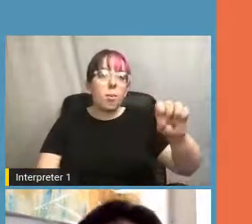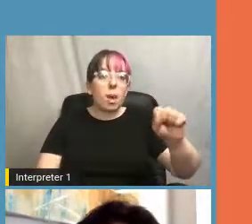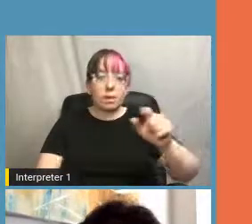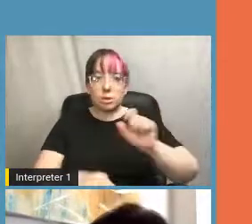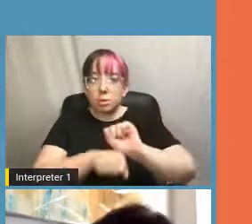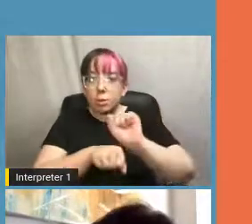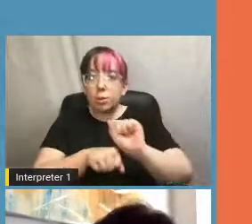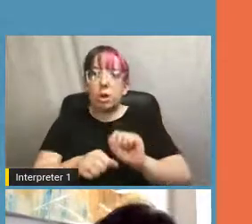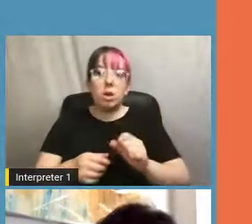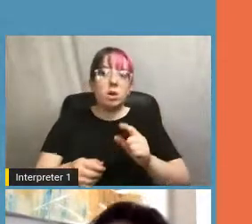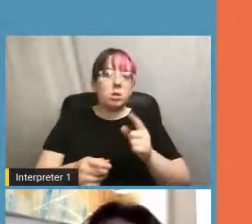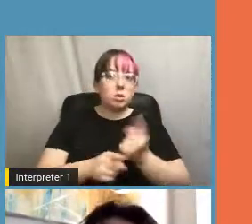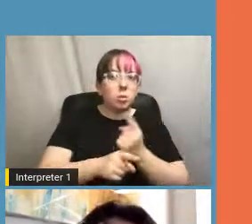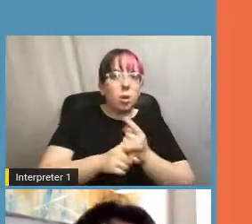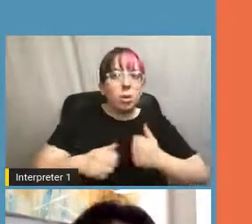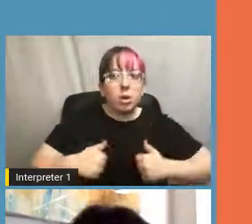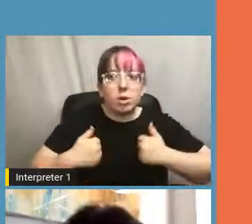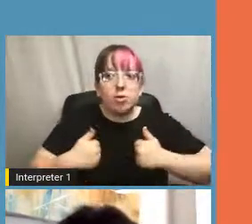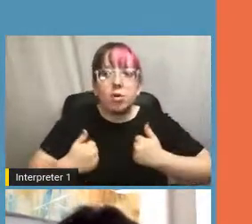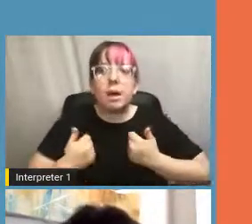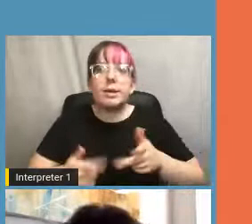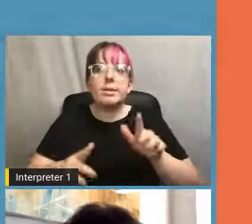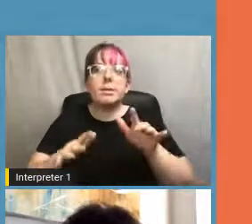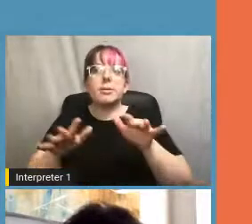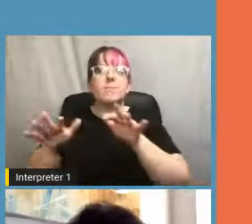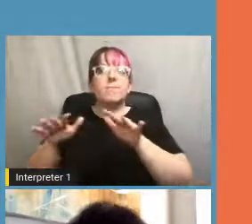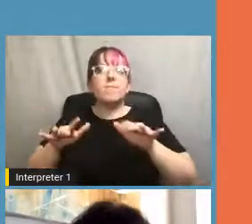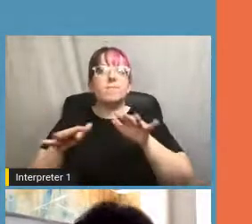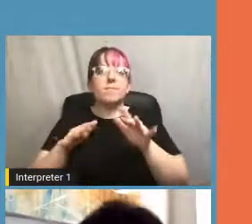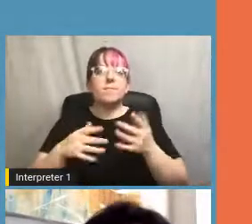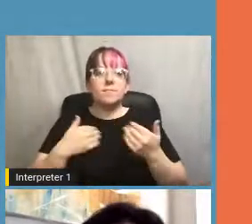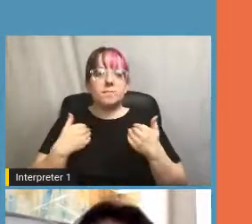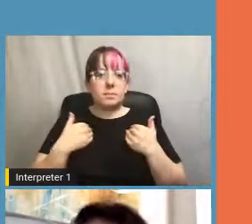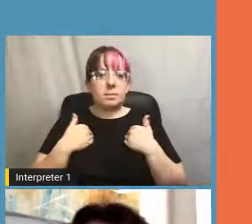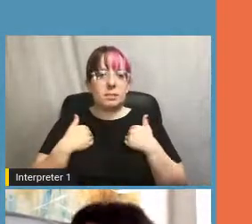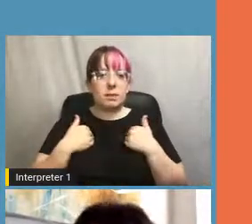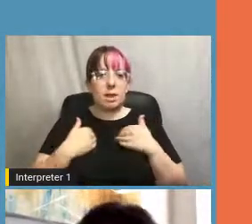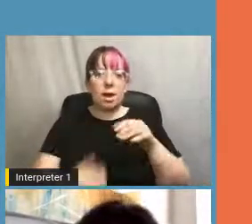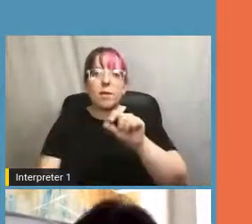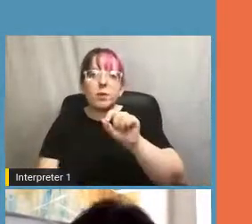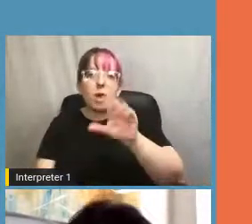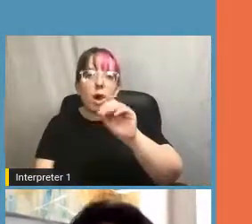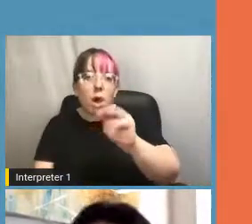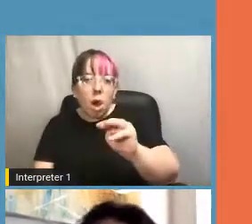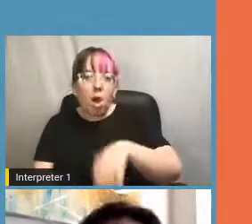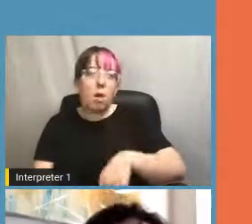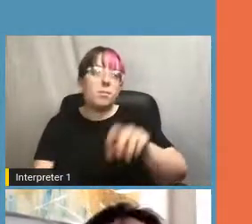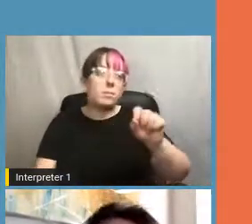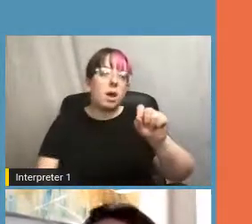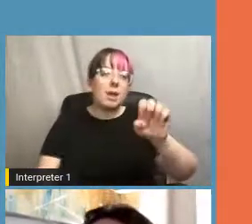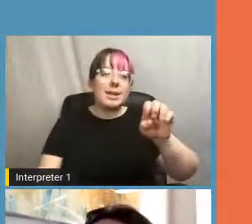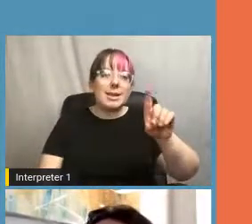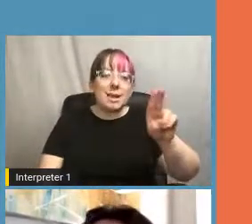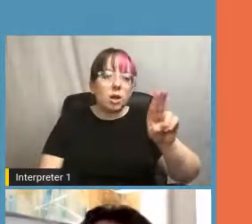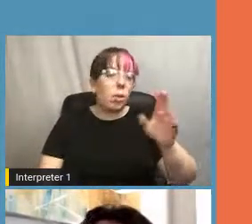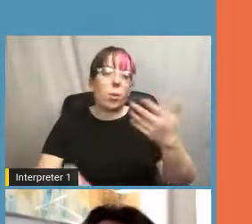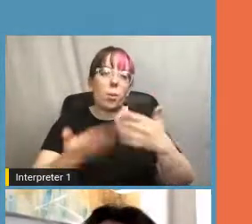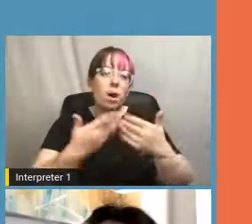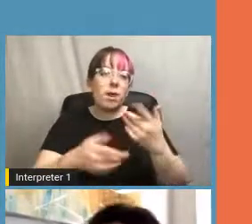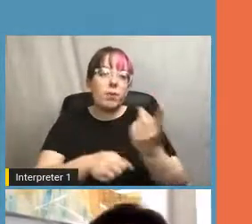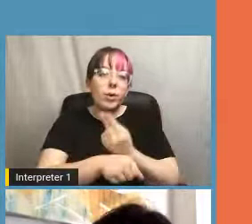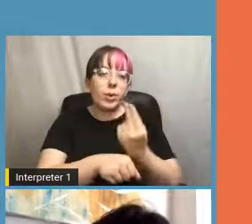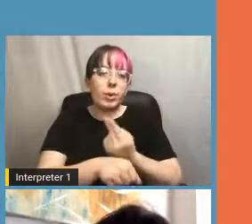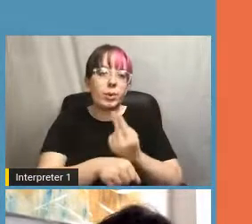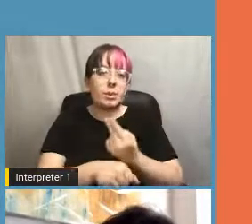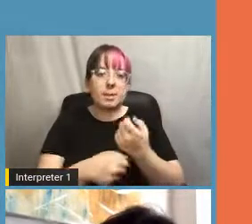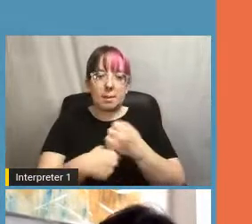right address, that you have your site .com or .edu, whatever you're using.